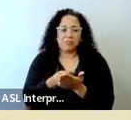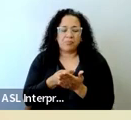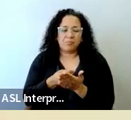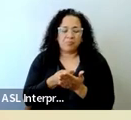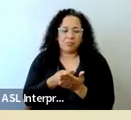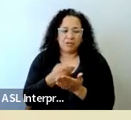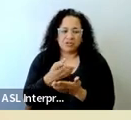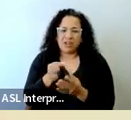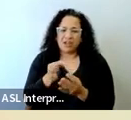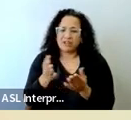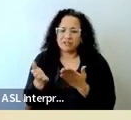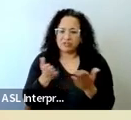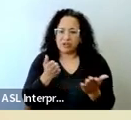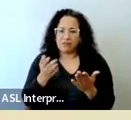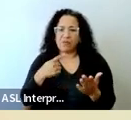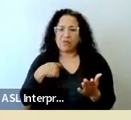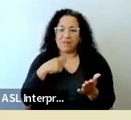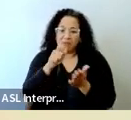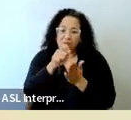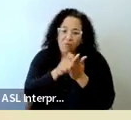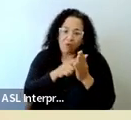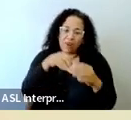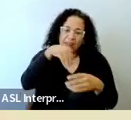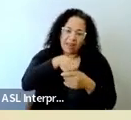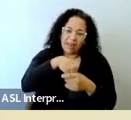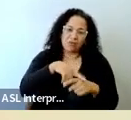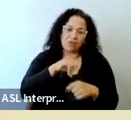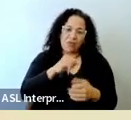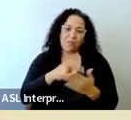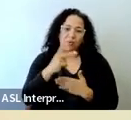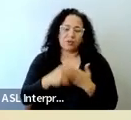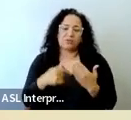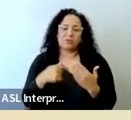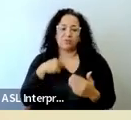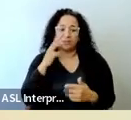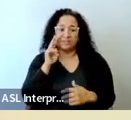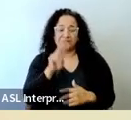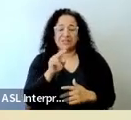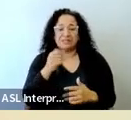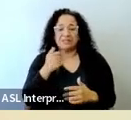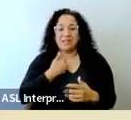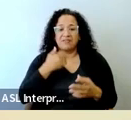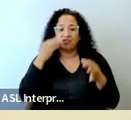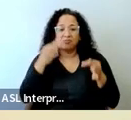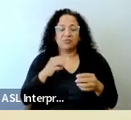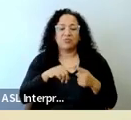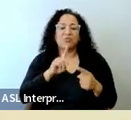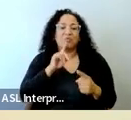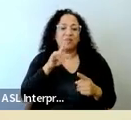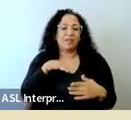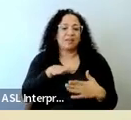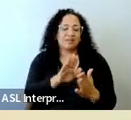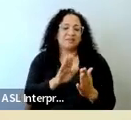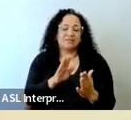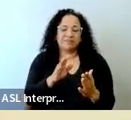And we wrote into our project back then that we saw self-determination as a way to really address